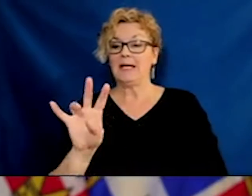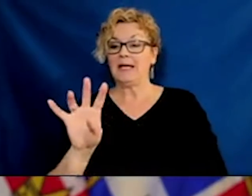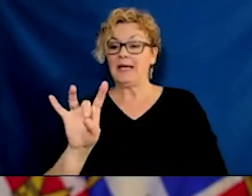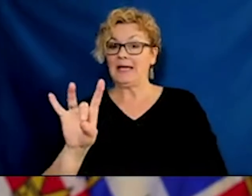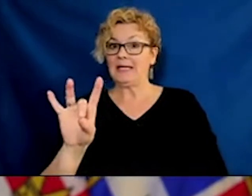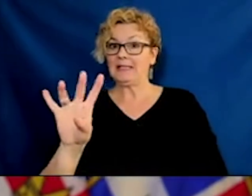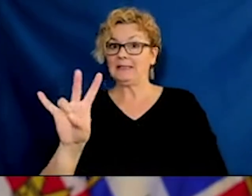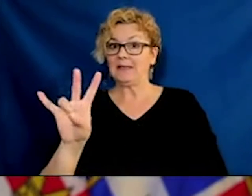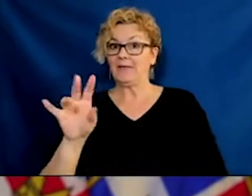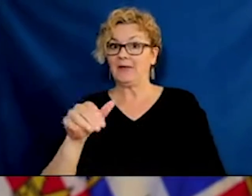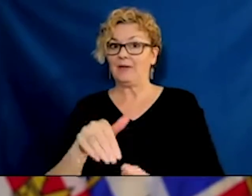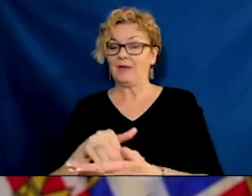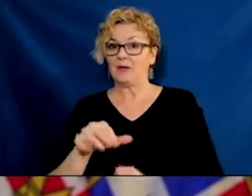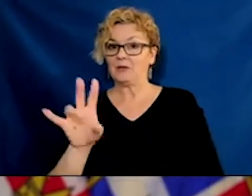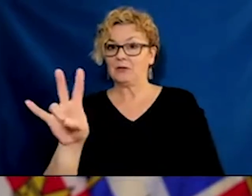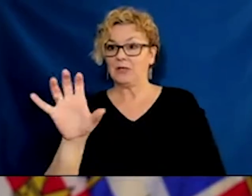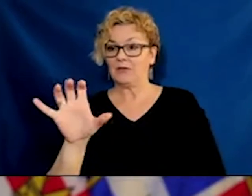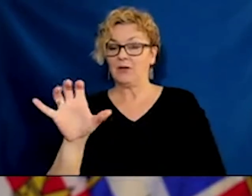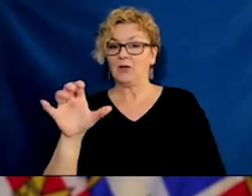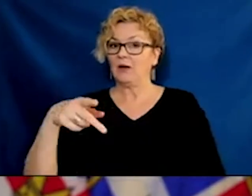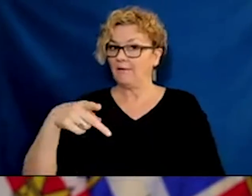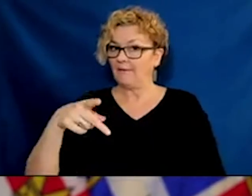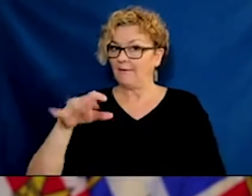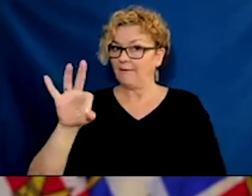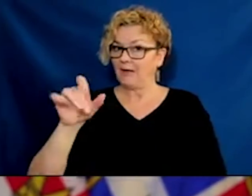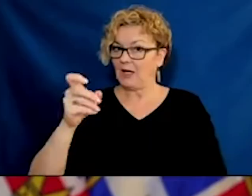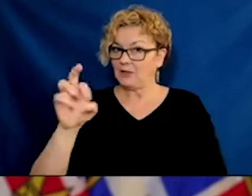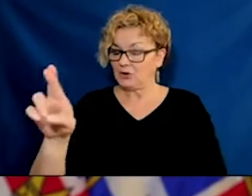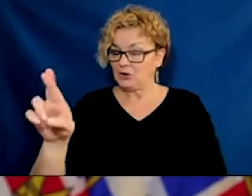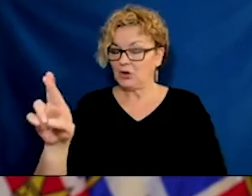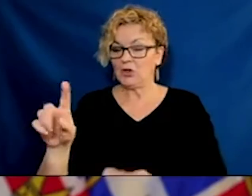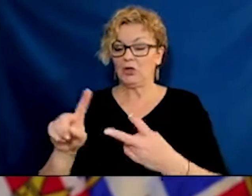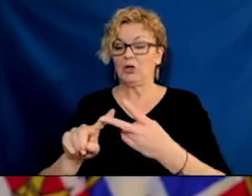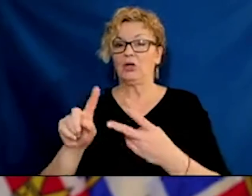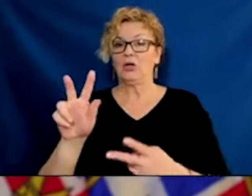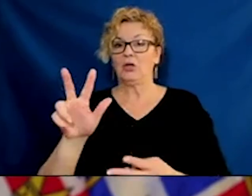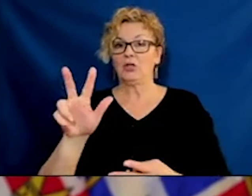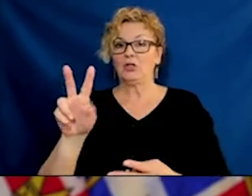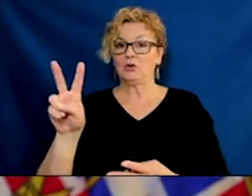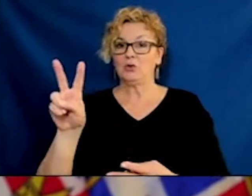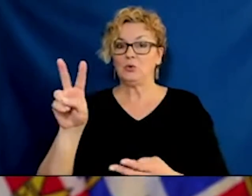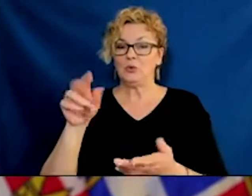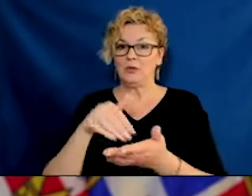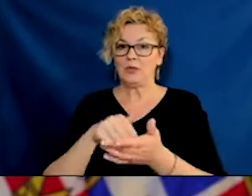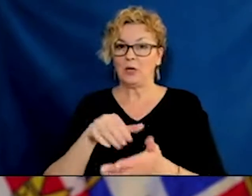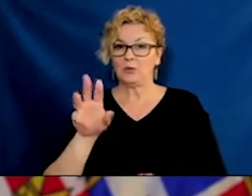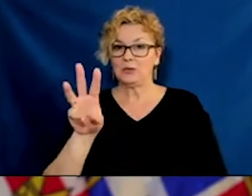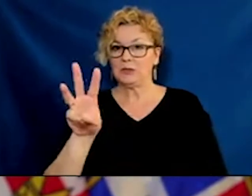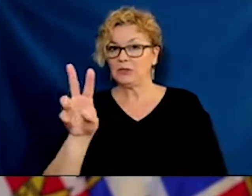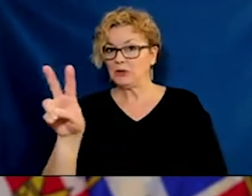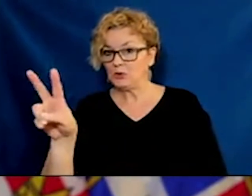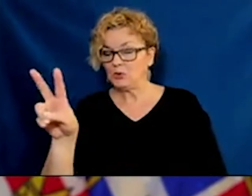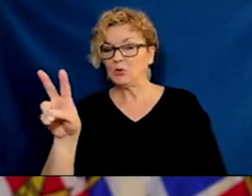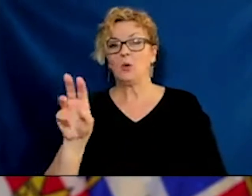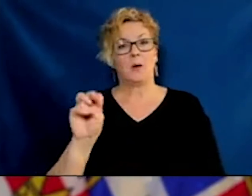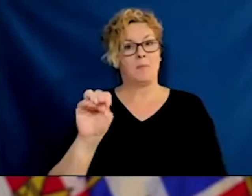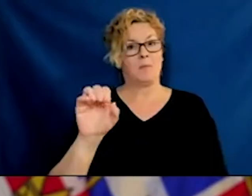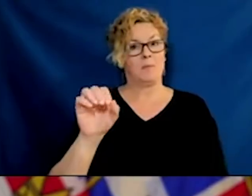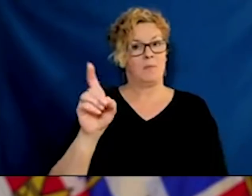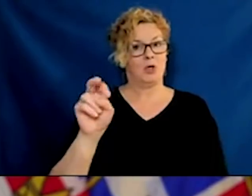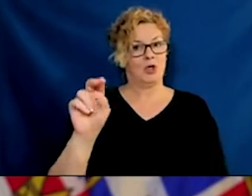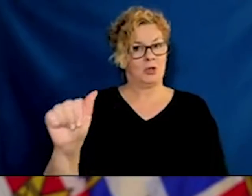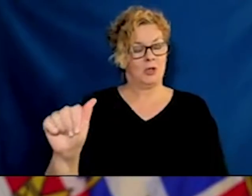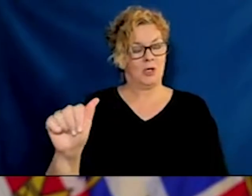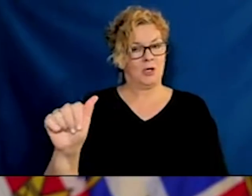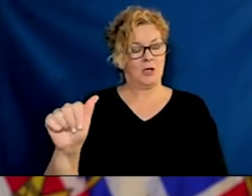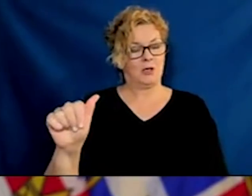87,788 doses of the Pfizer vaccine and 32,062 doses of the Moderna vaccine in British Columbia. That's